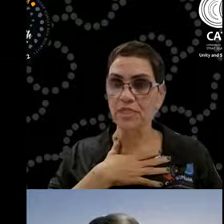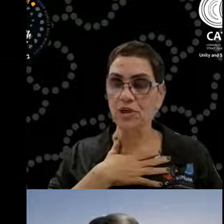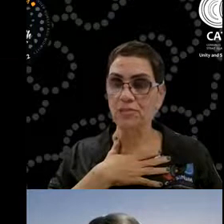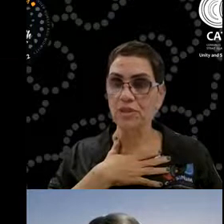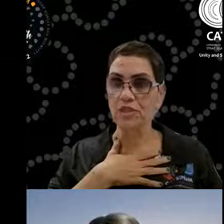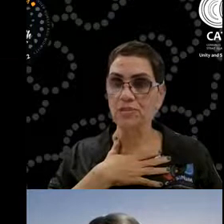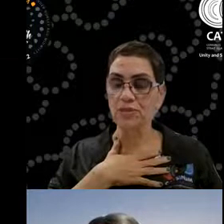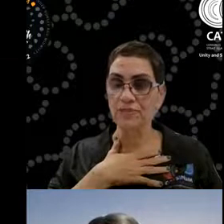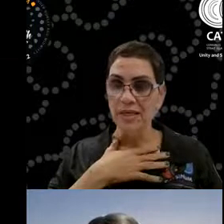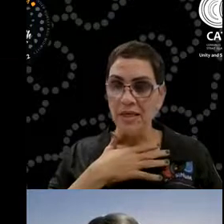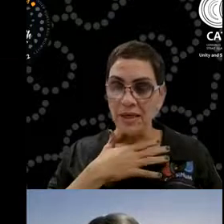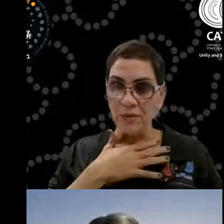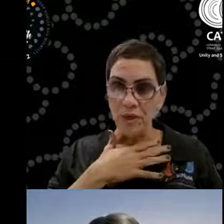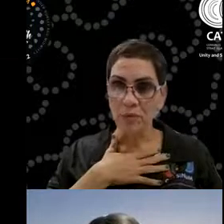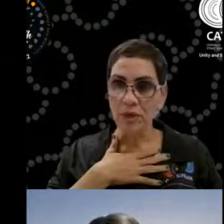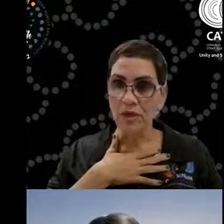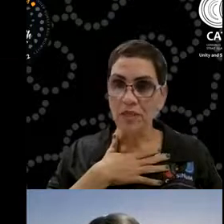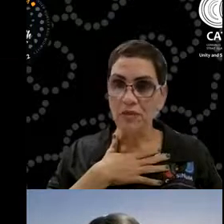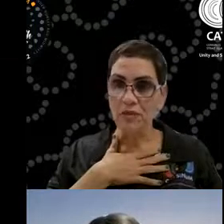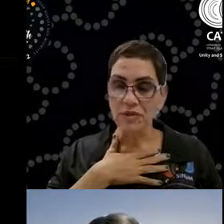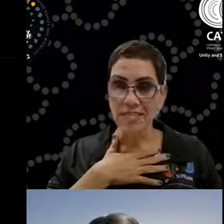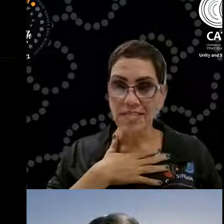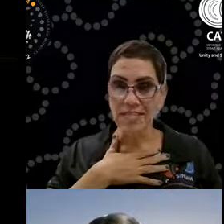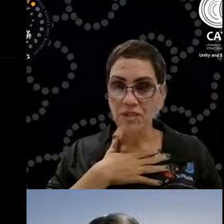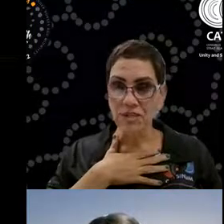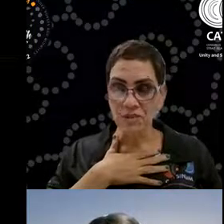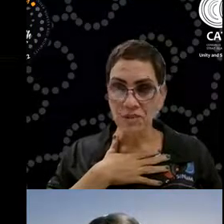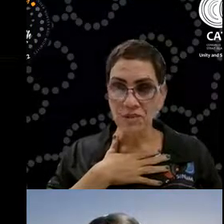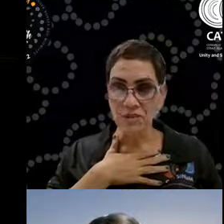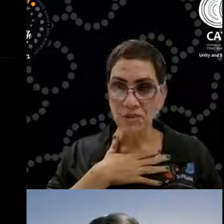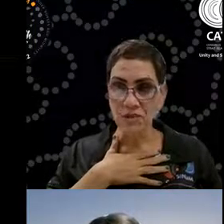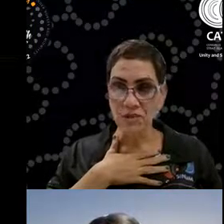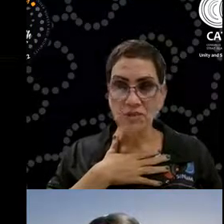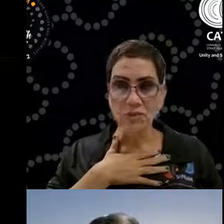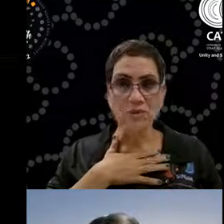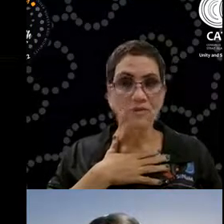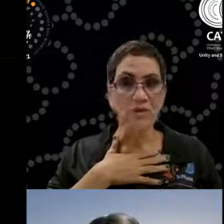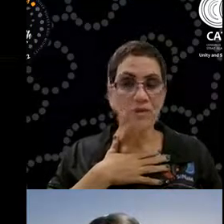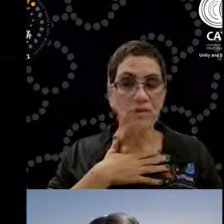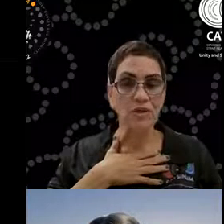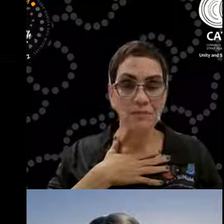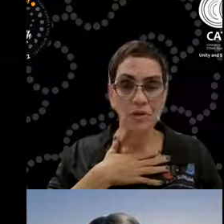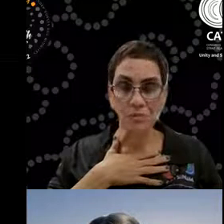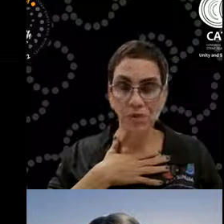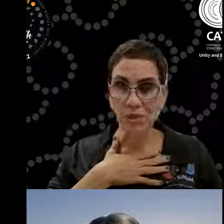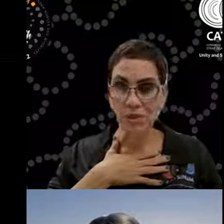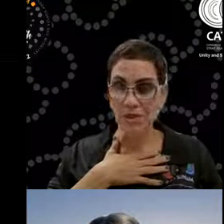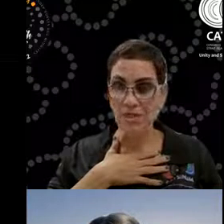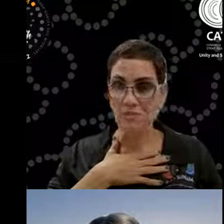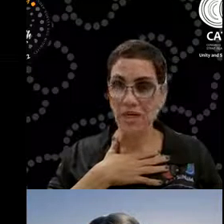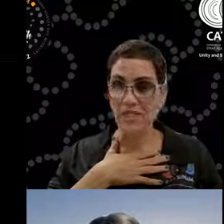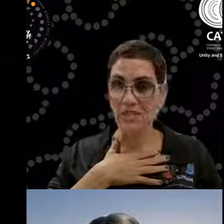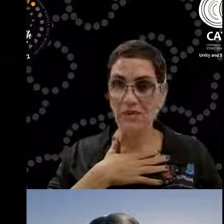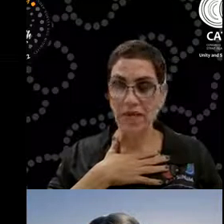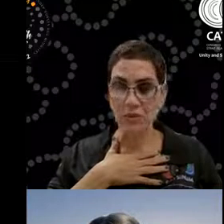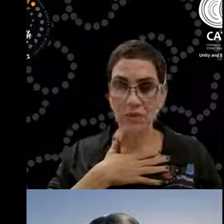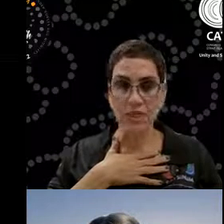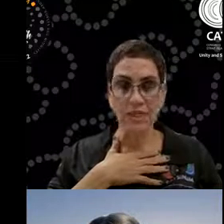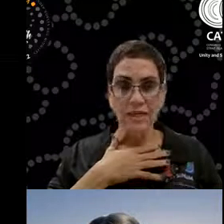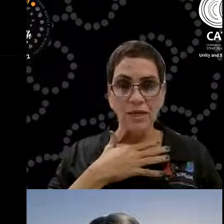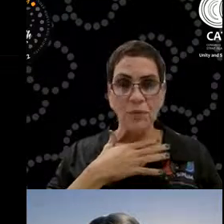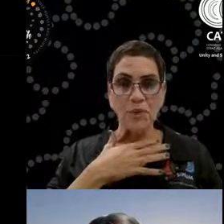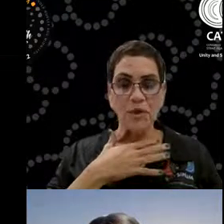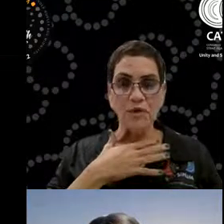at the door. It's just not possible. And when we're wanting to increase Indigenous nurses and midwives, we want to increase them not purely because it's based